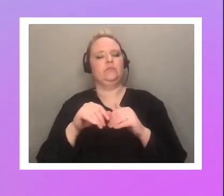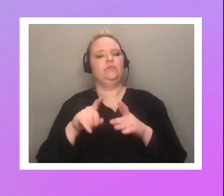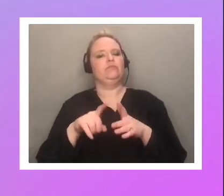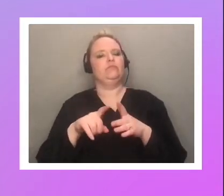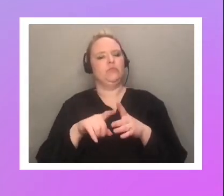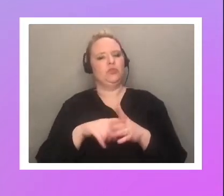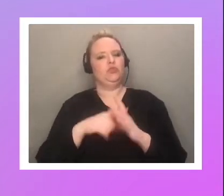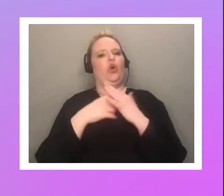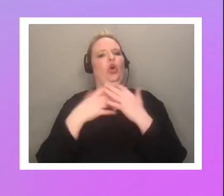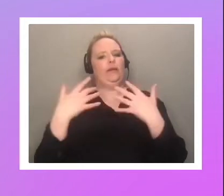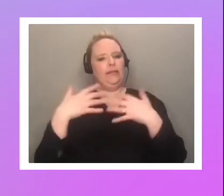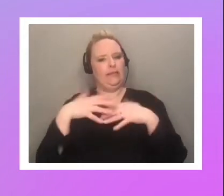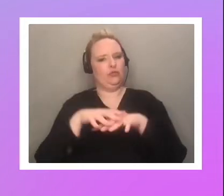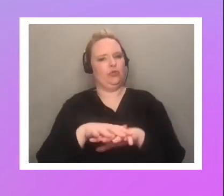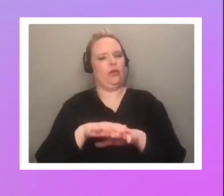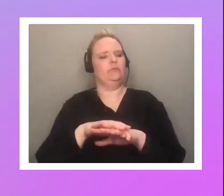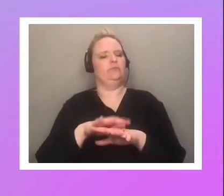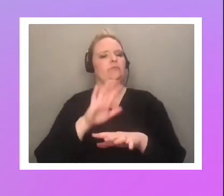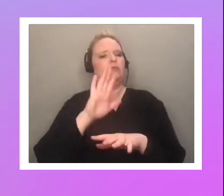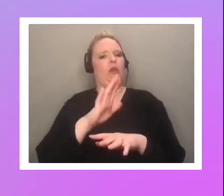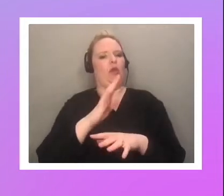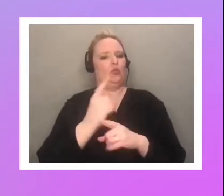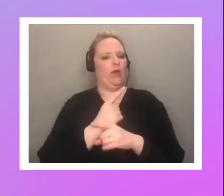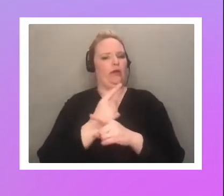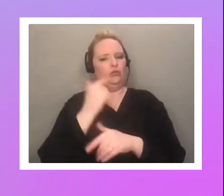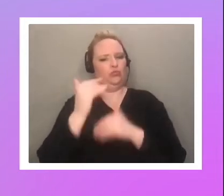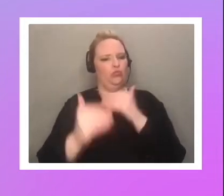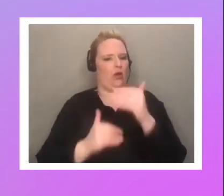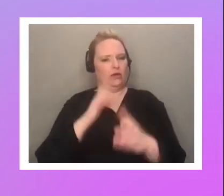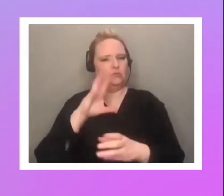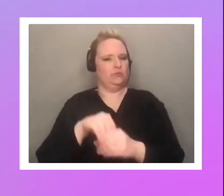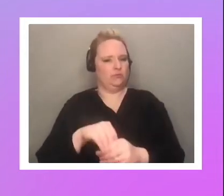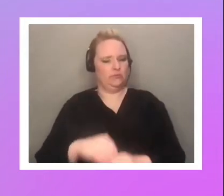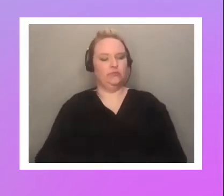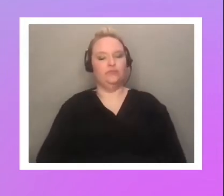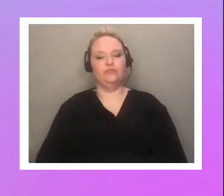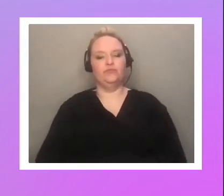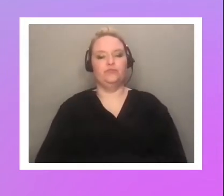that into their regular process of testing.